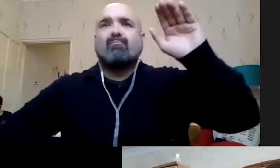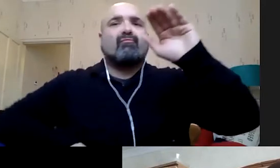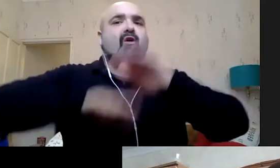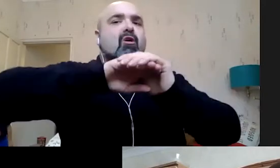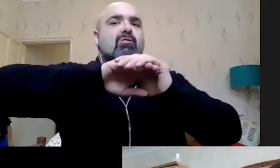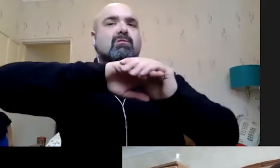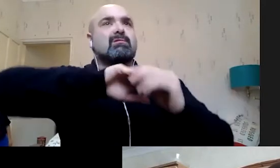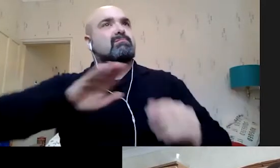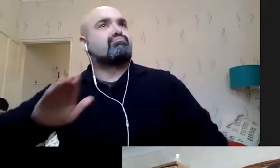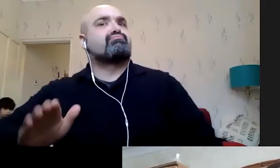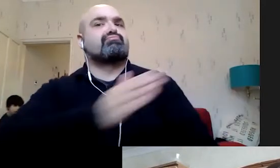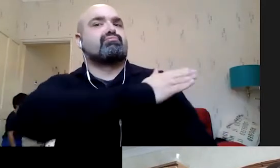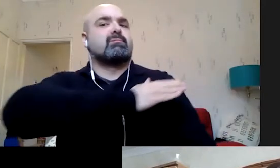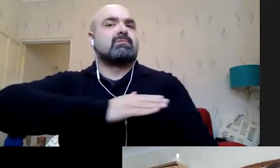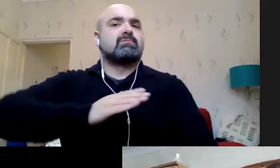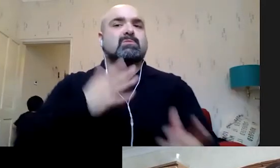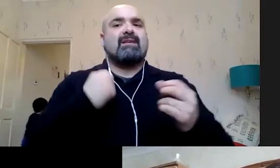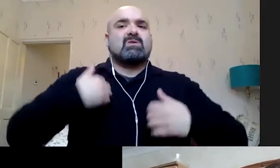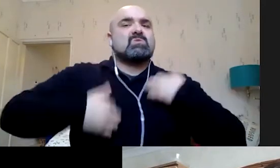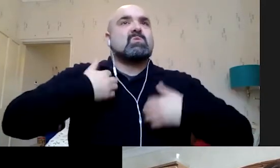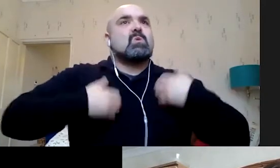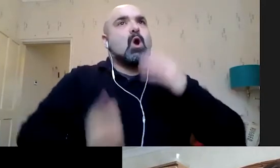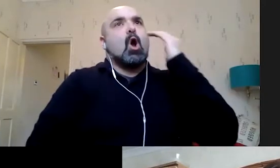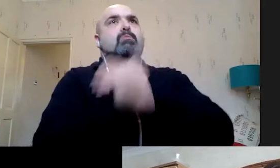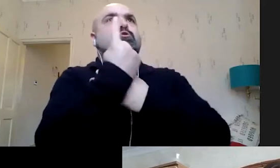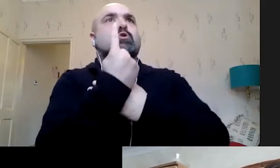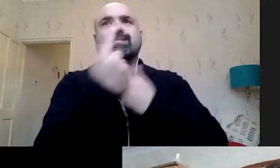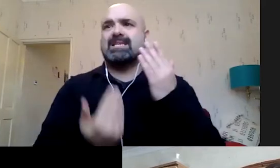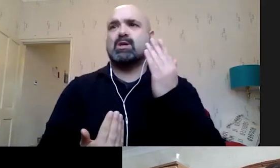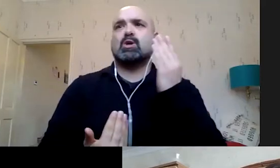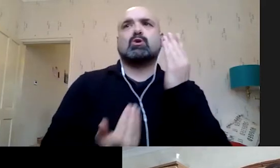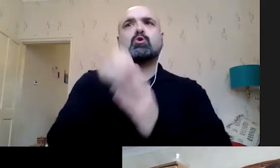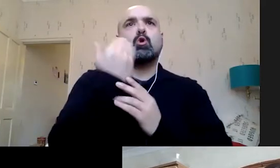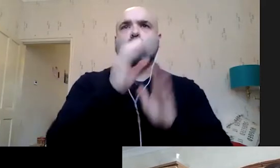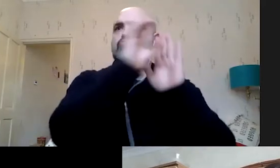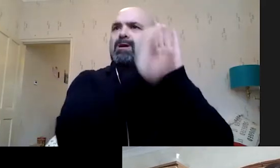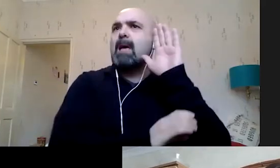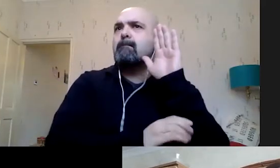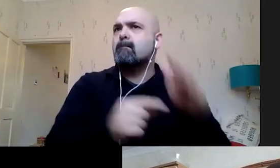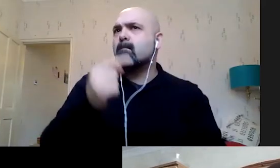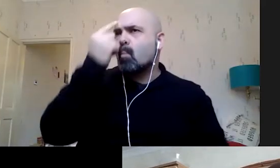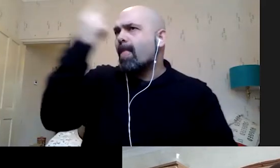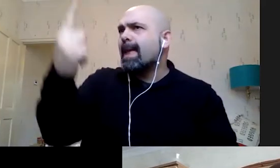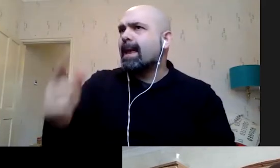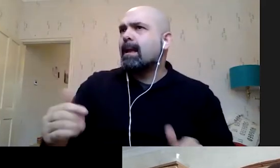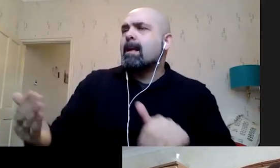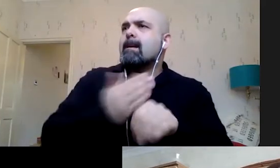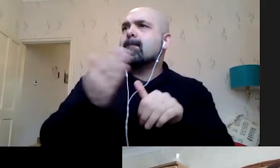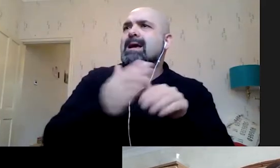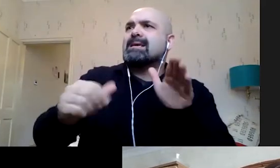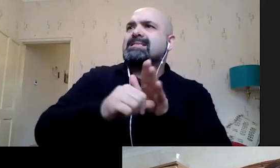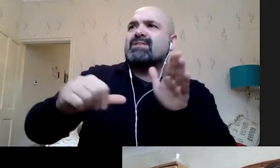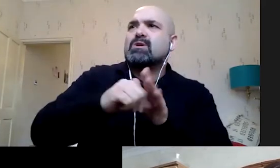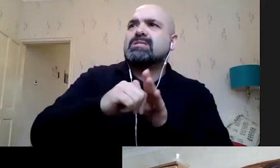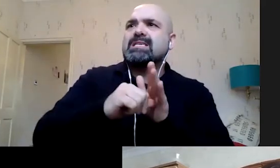areas. I mean, we've got an exciting opportunity now, haven't we, with this new curriculum. What do you think are going to be the main difficulties to making